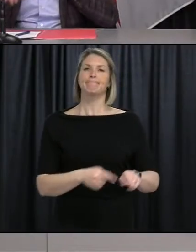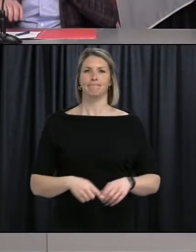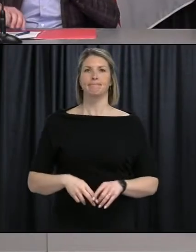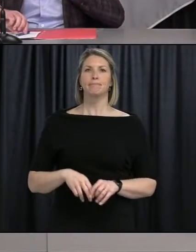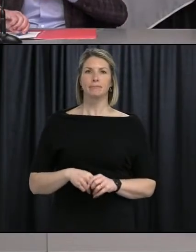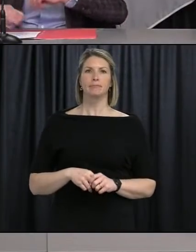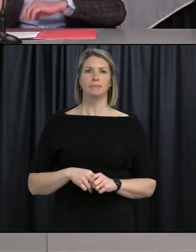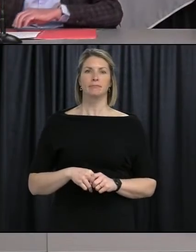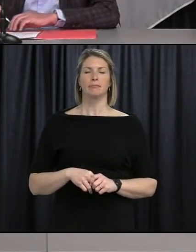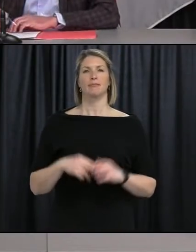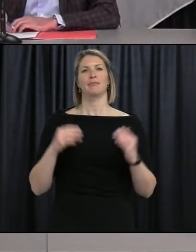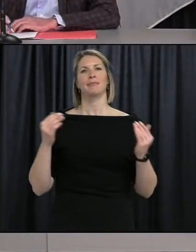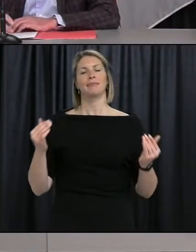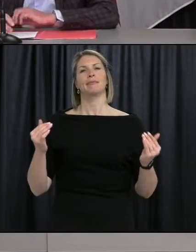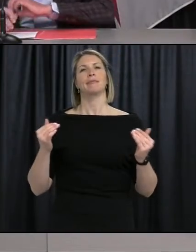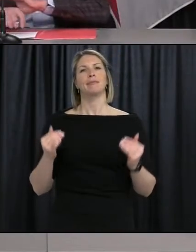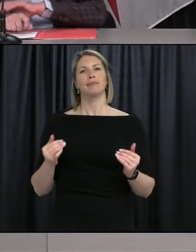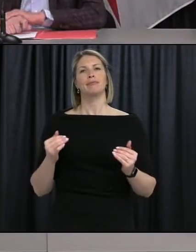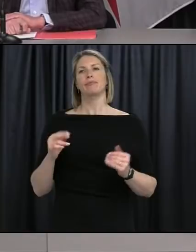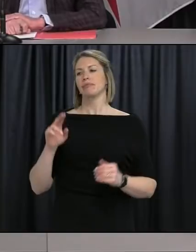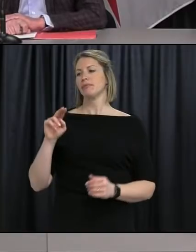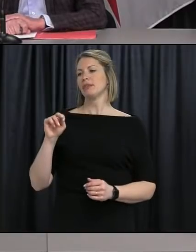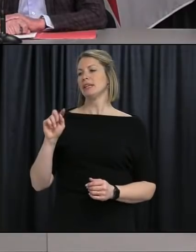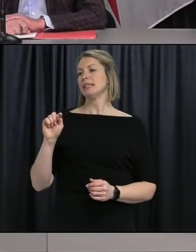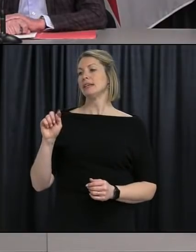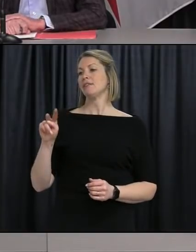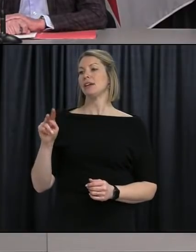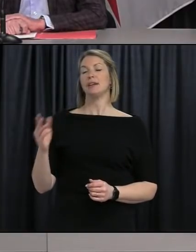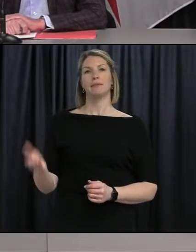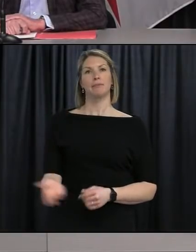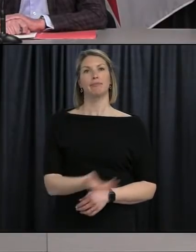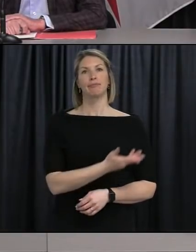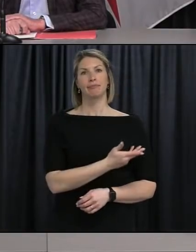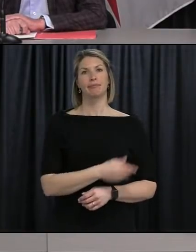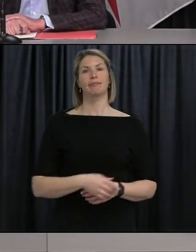Our next questions are from Kellyanne Roberts with NTV. Please go ahead.